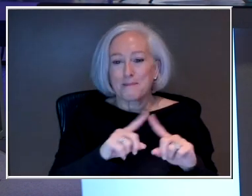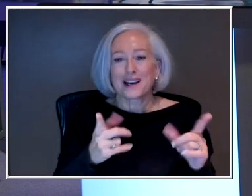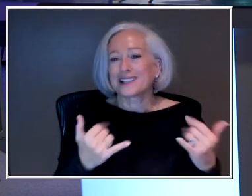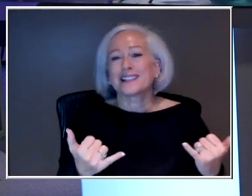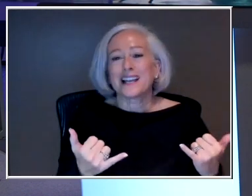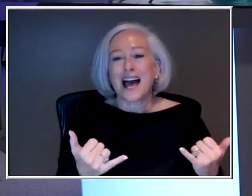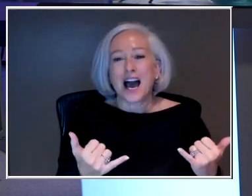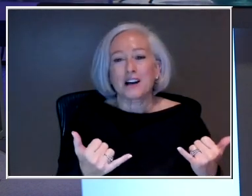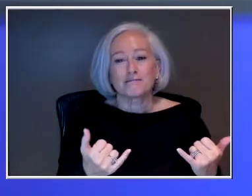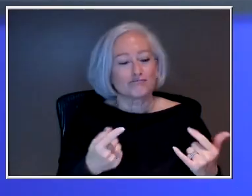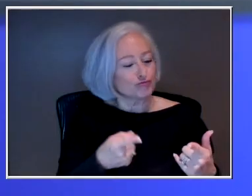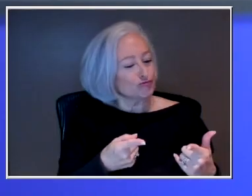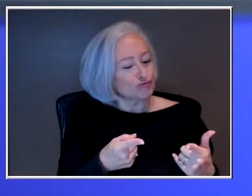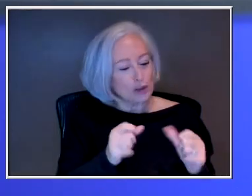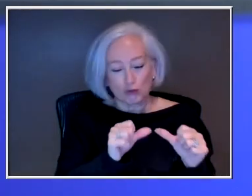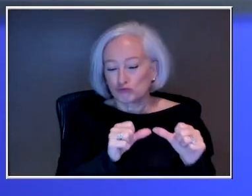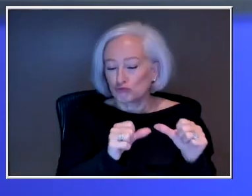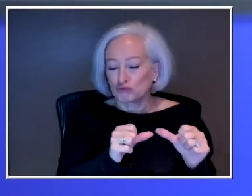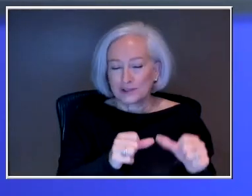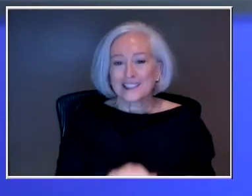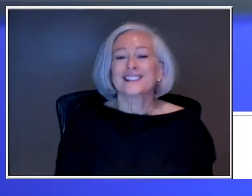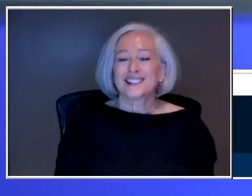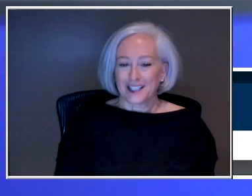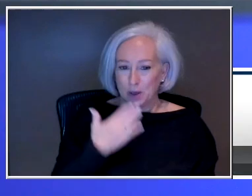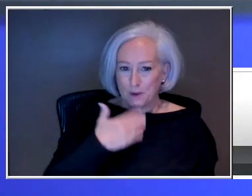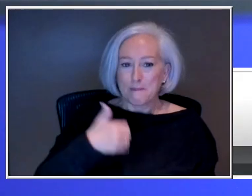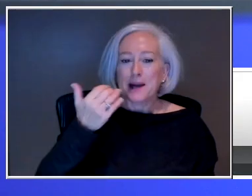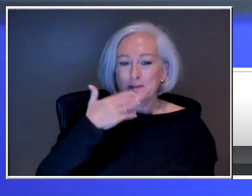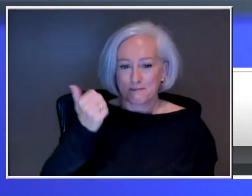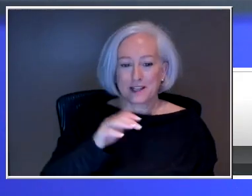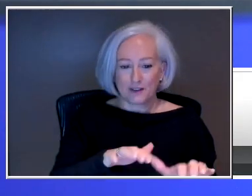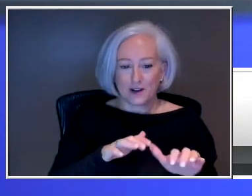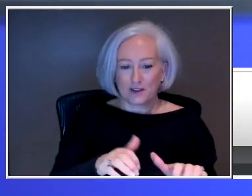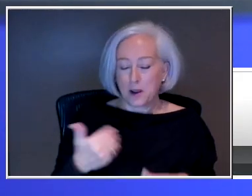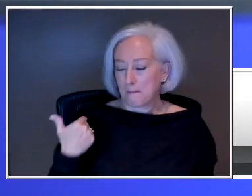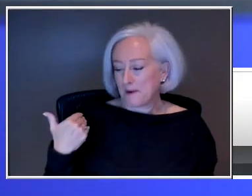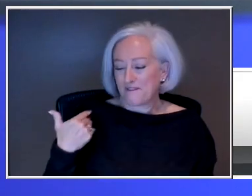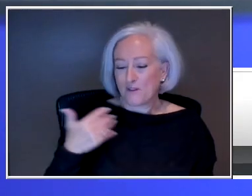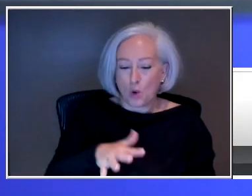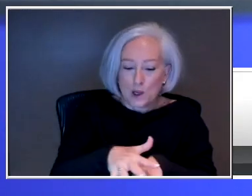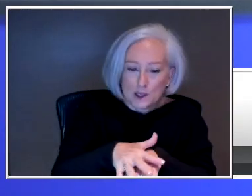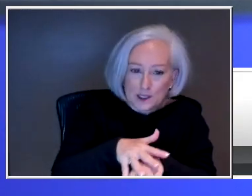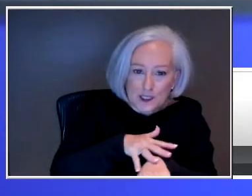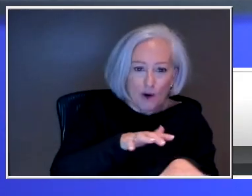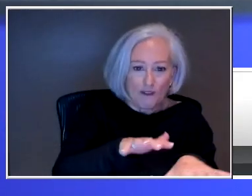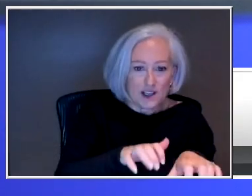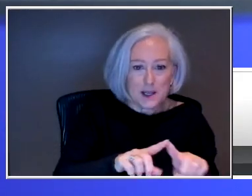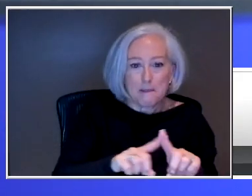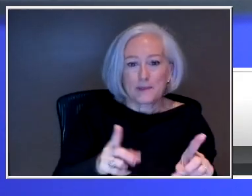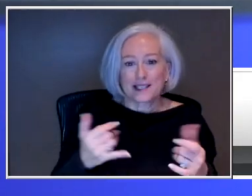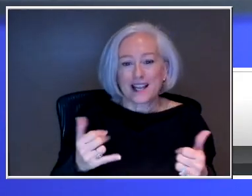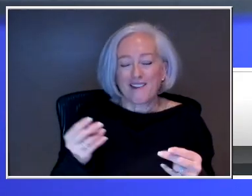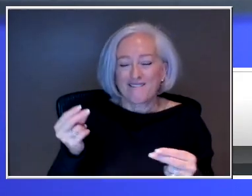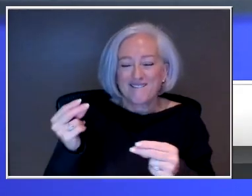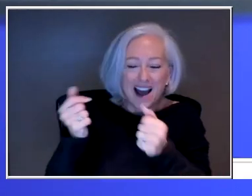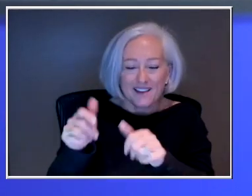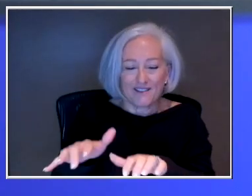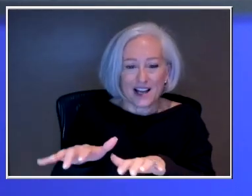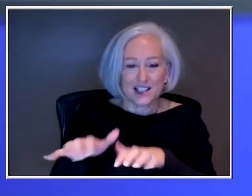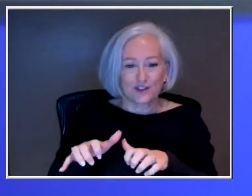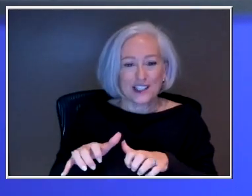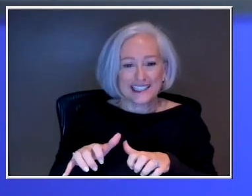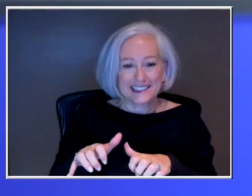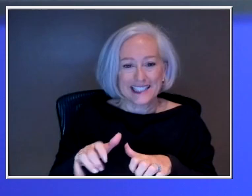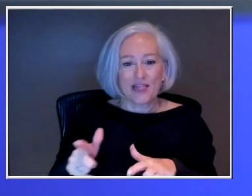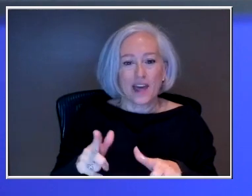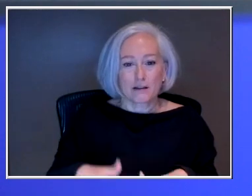handle it. Yeah, we've gotten better and better at freezing. We used to slow freeze them, and now we vitrify them, which is a fast freeze, and they survive better. So we do not have a shelf